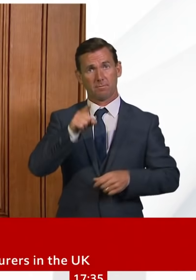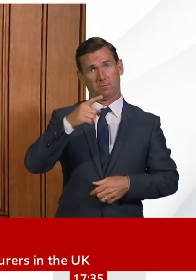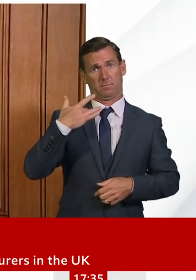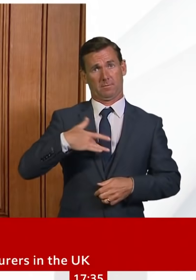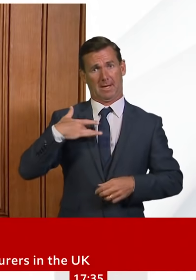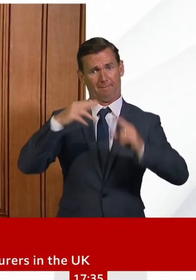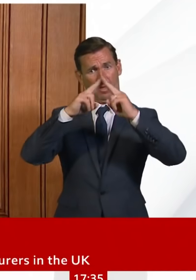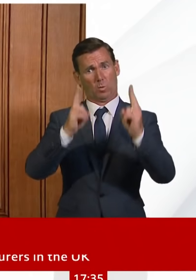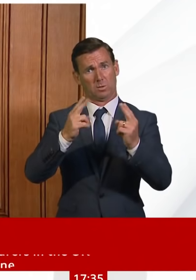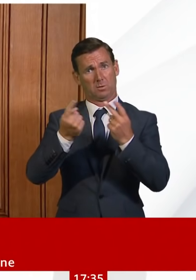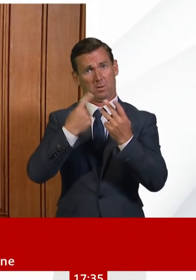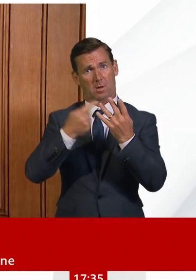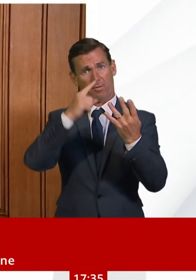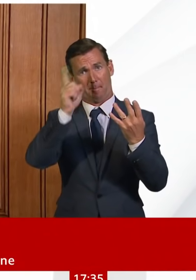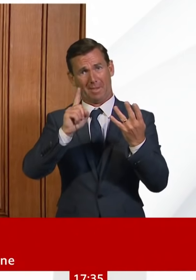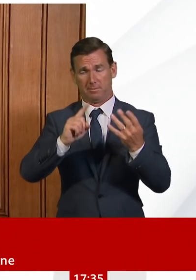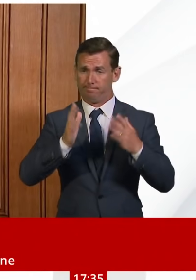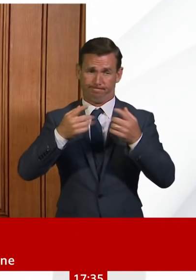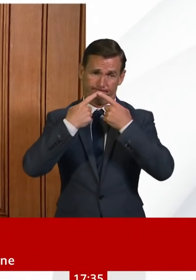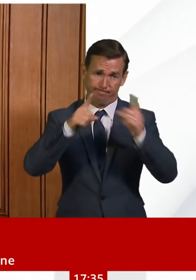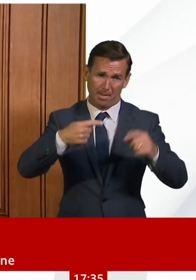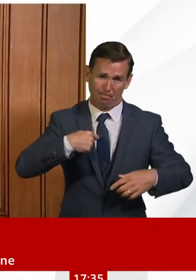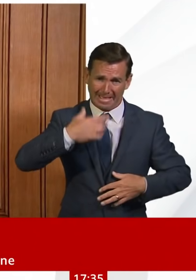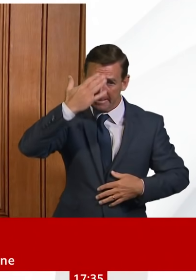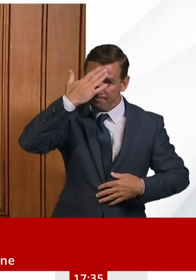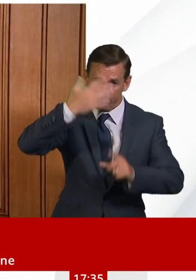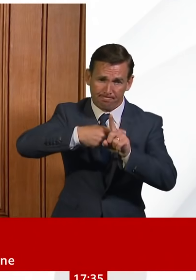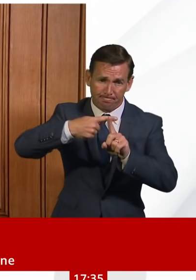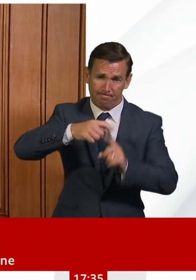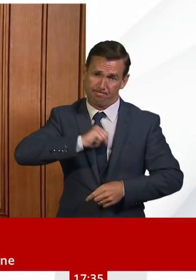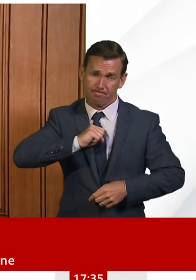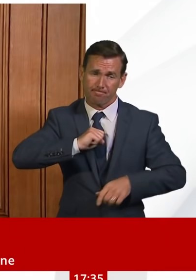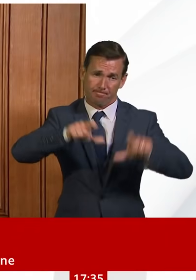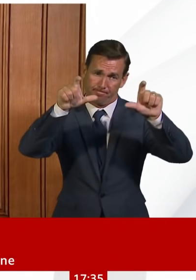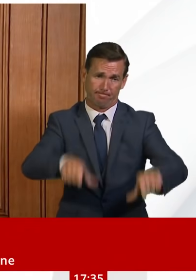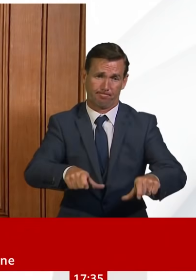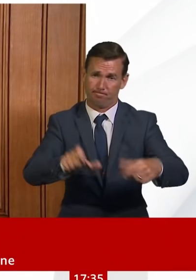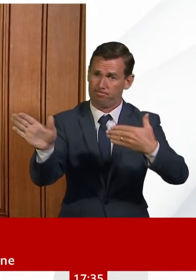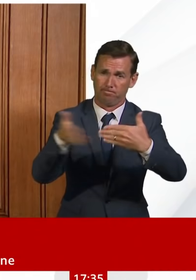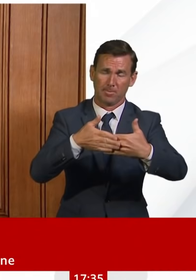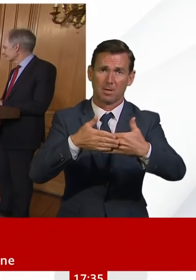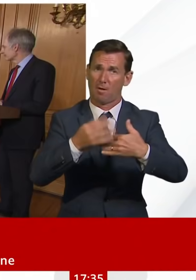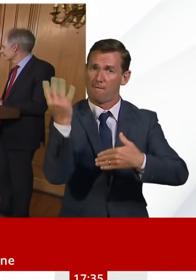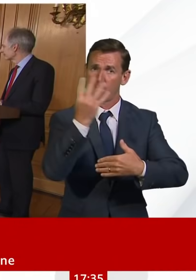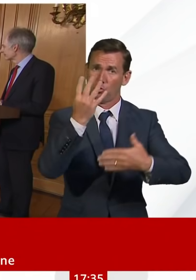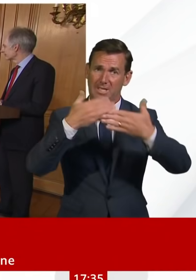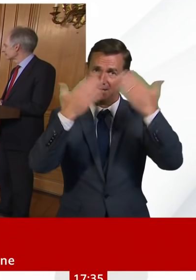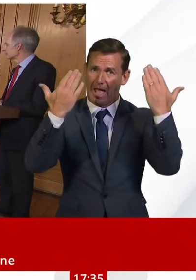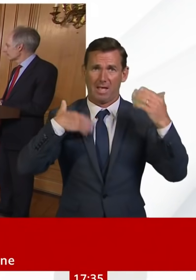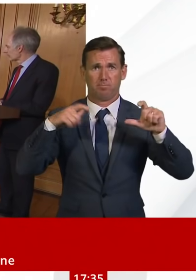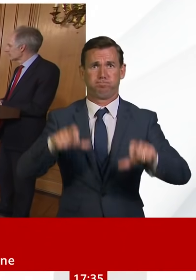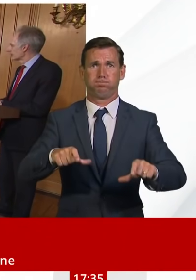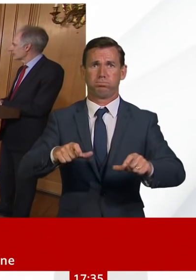you take them with you and the family isolates with you for 14 days.